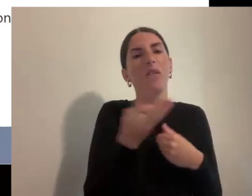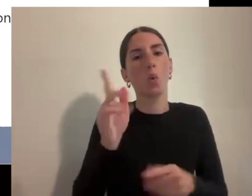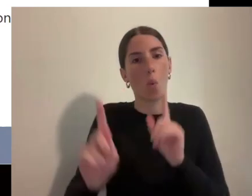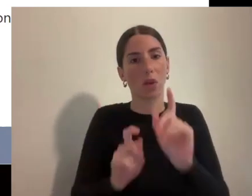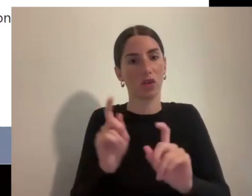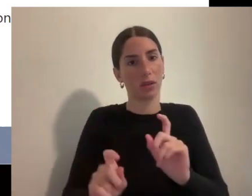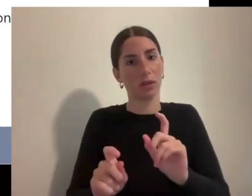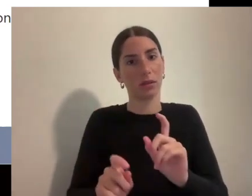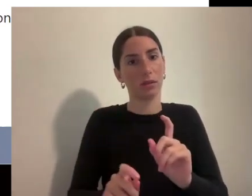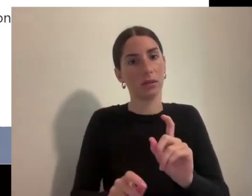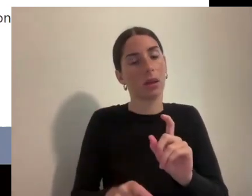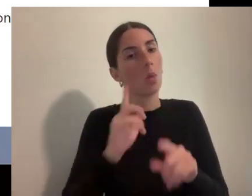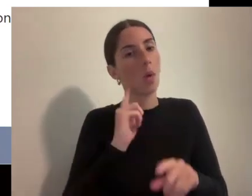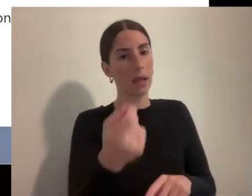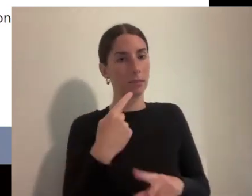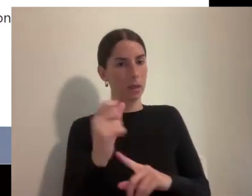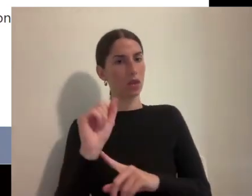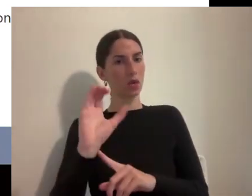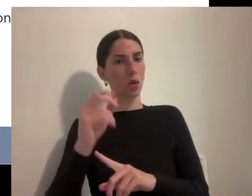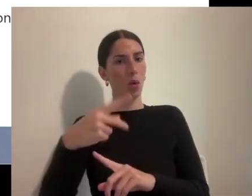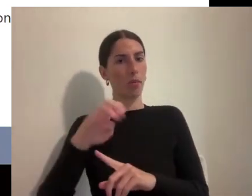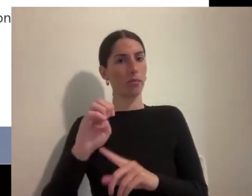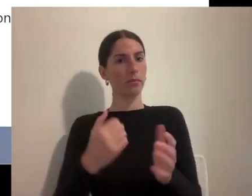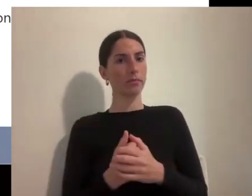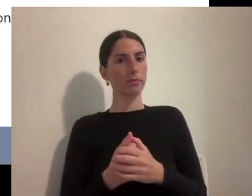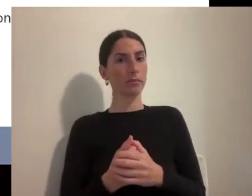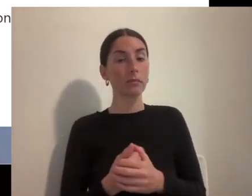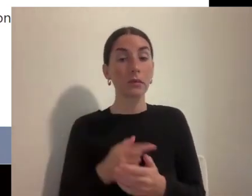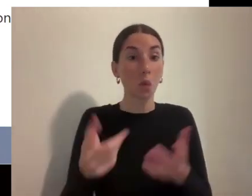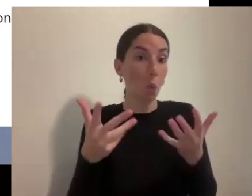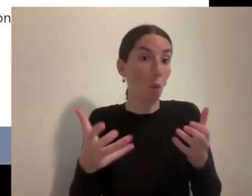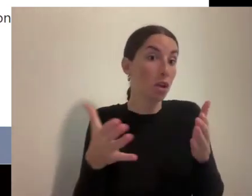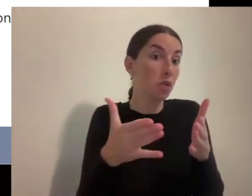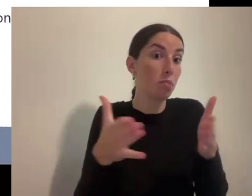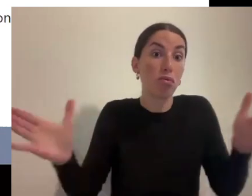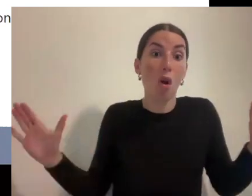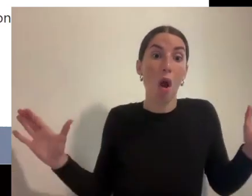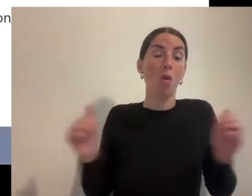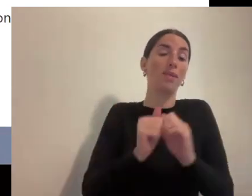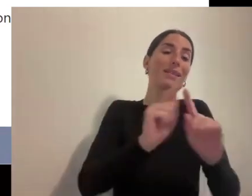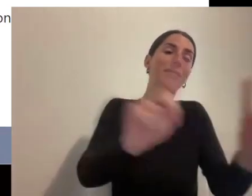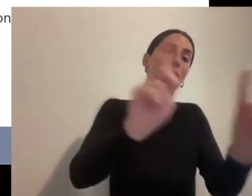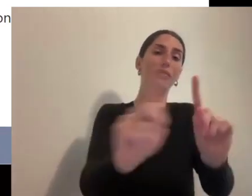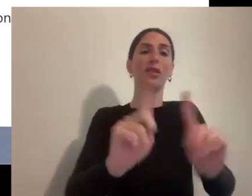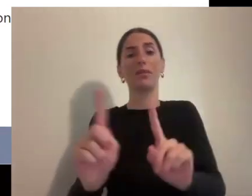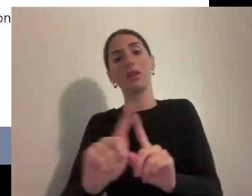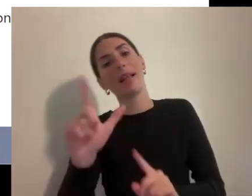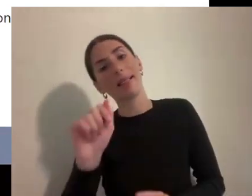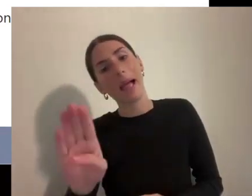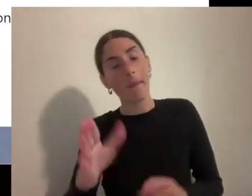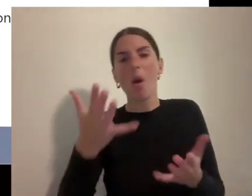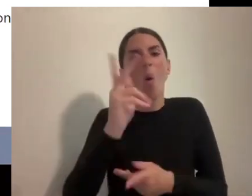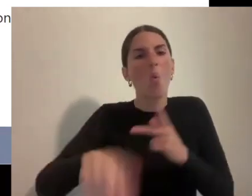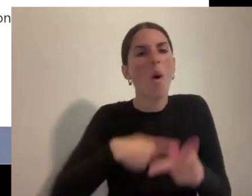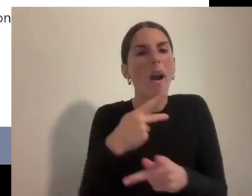question is scope. Should the glossary be broad, covering all types of lab tests? So, what kind of scope do I